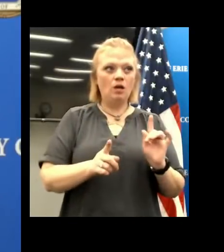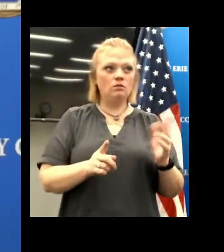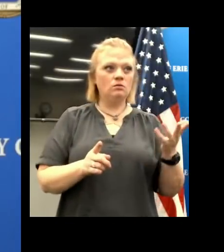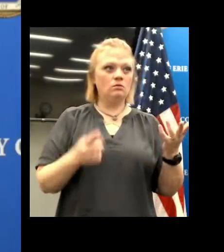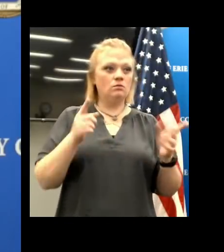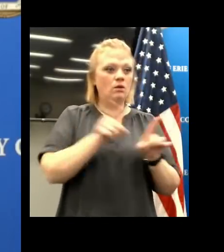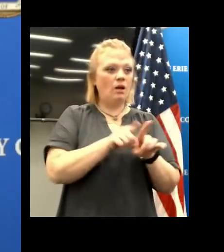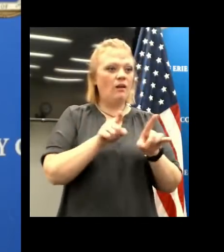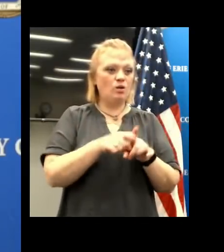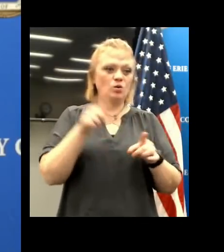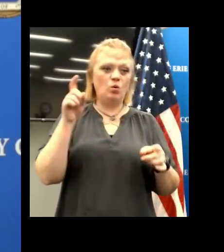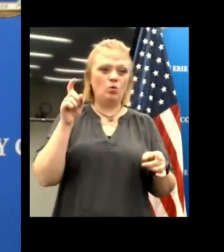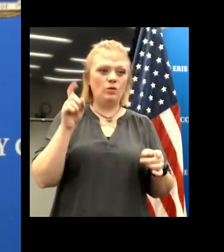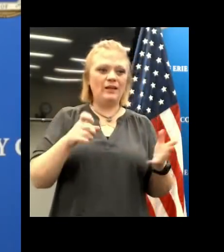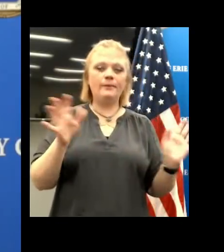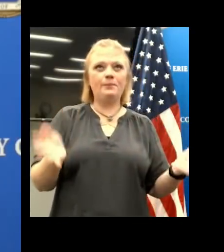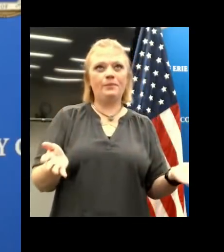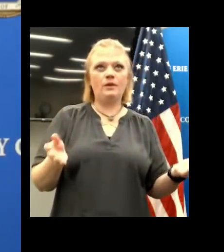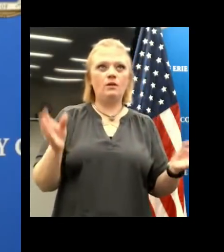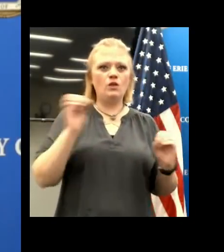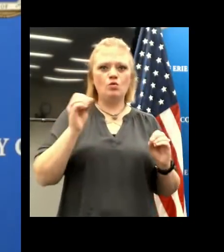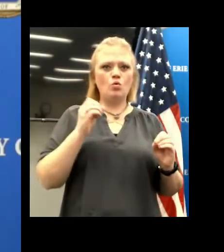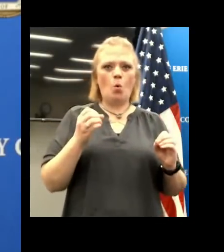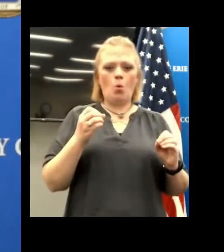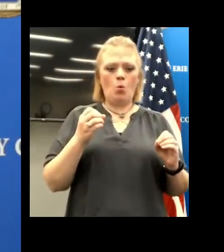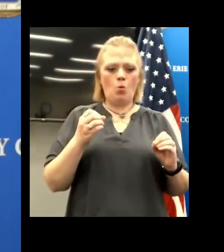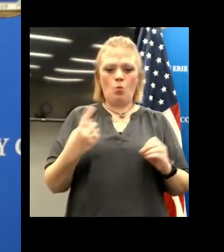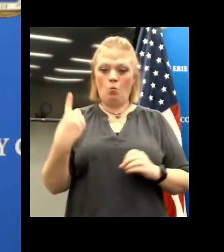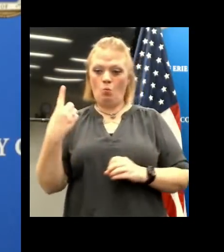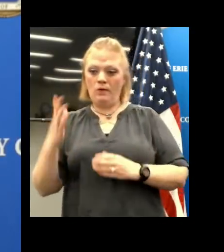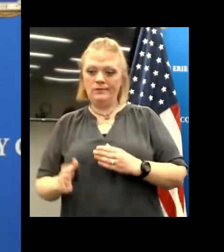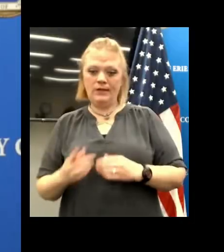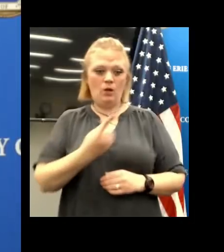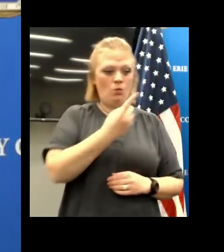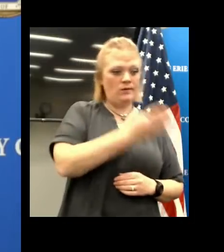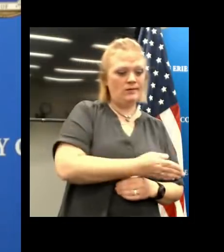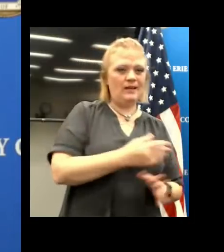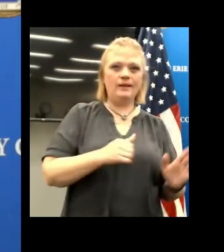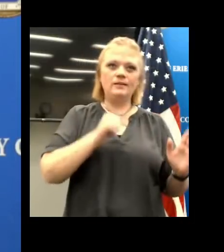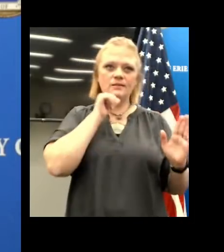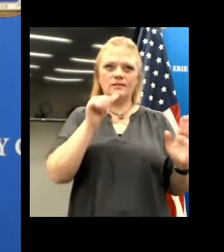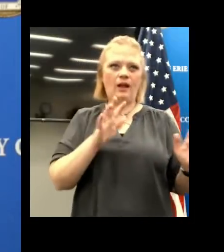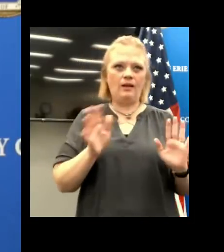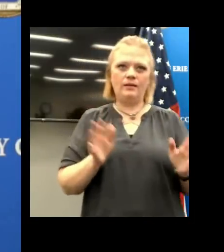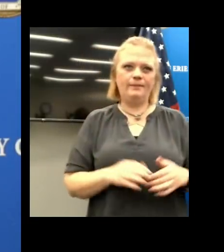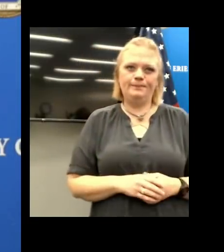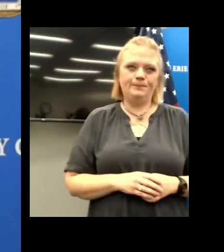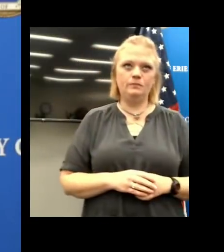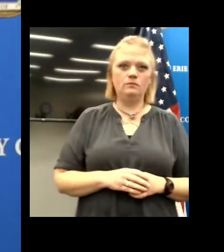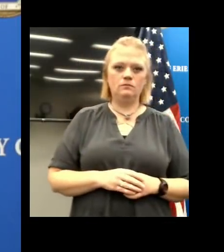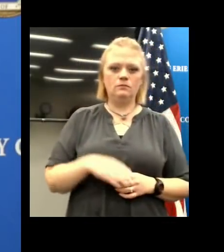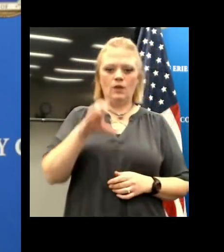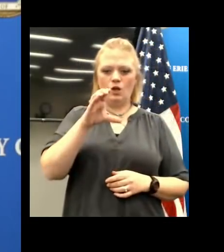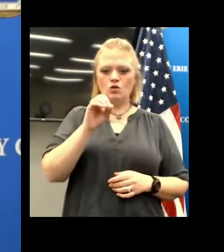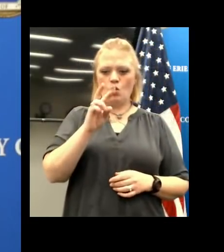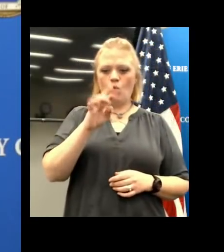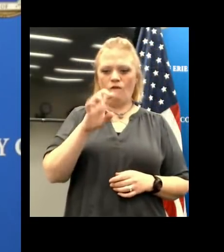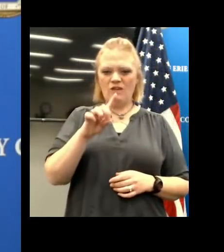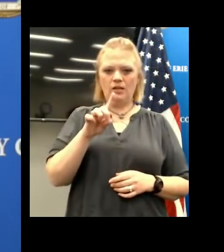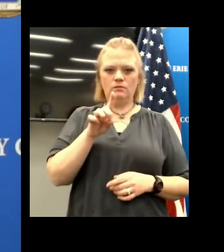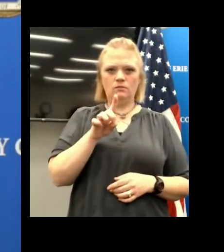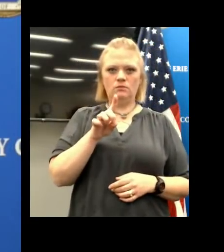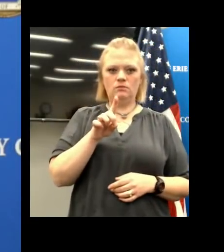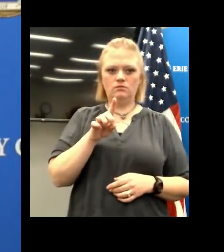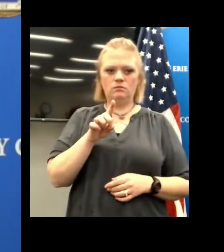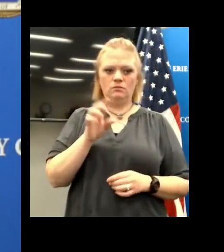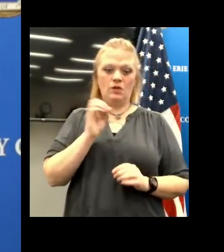also need, there's no two sides on this. This is not a reference to your thing, but there's no two sides. There's COVID. There's not